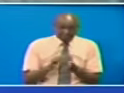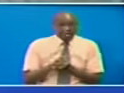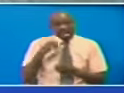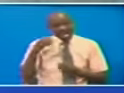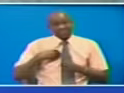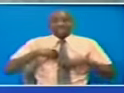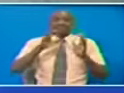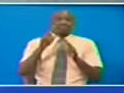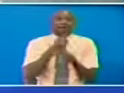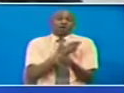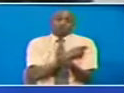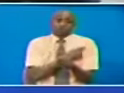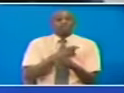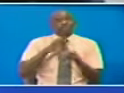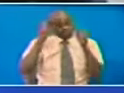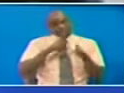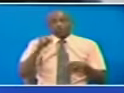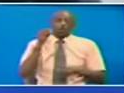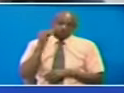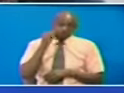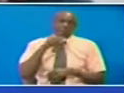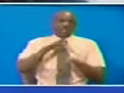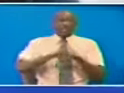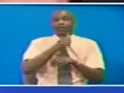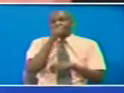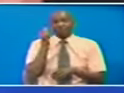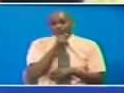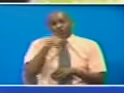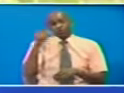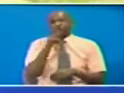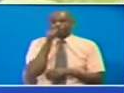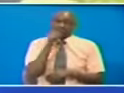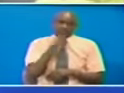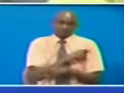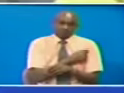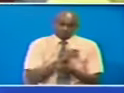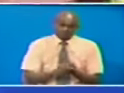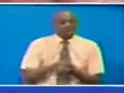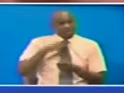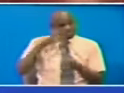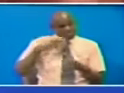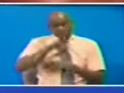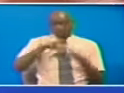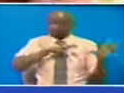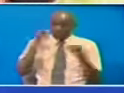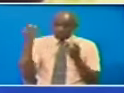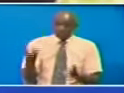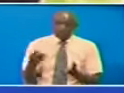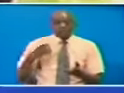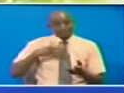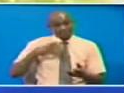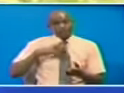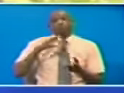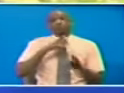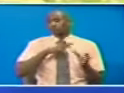hospitals and forced to go home or seek help in private hospitals. Biwa tuchukue wagonjwa wote, tuwapeleke hospitali nyingine au